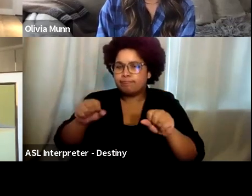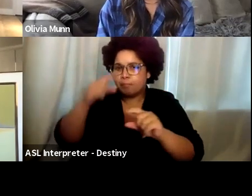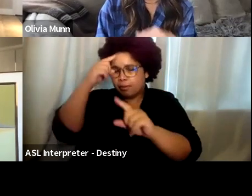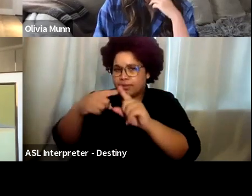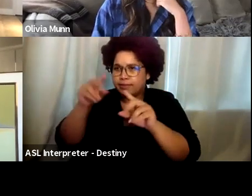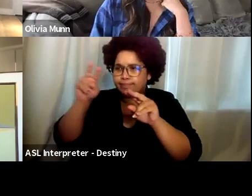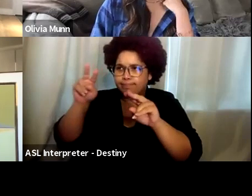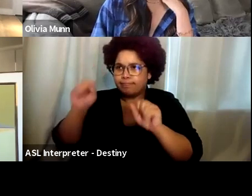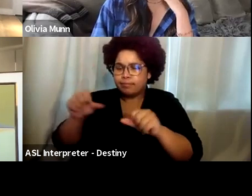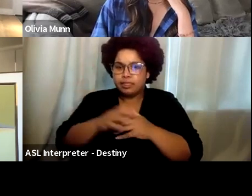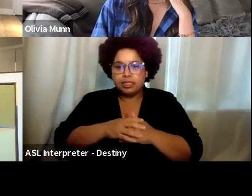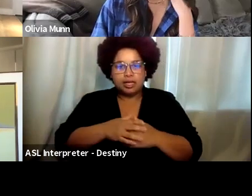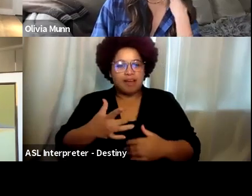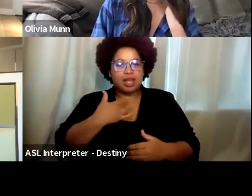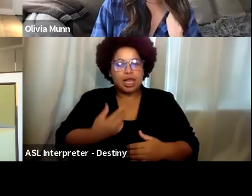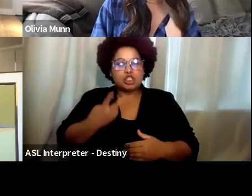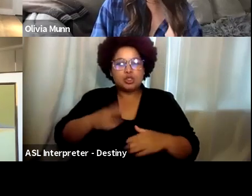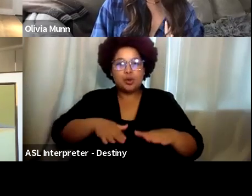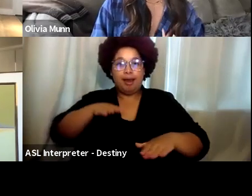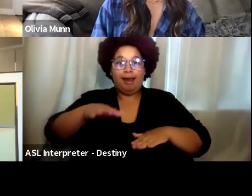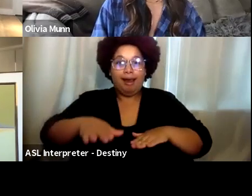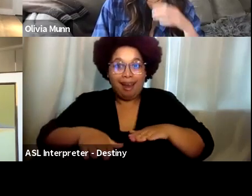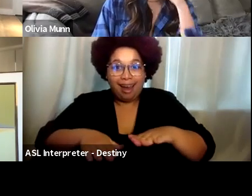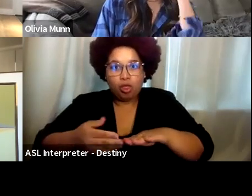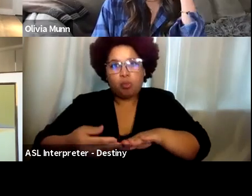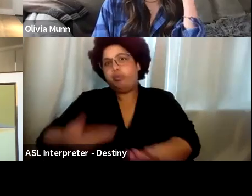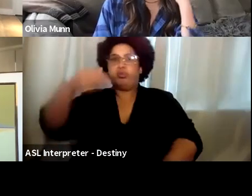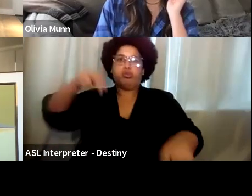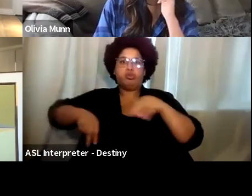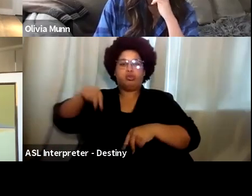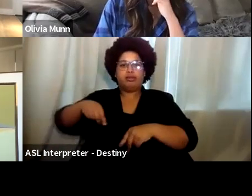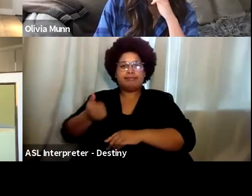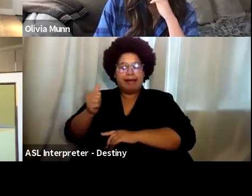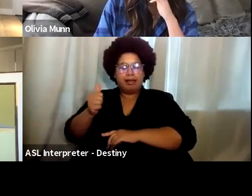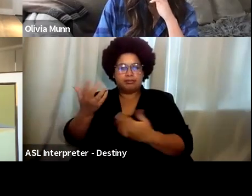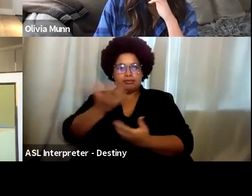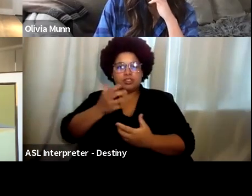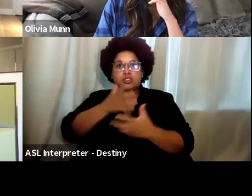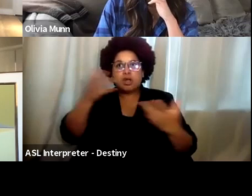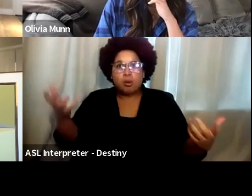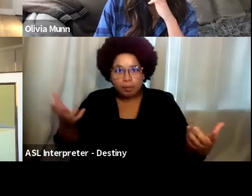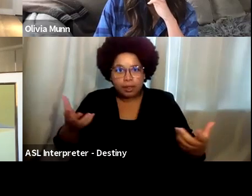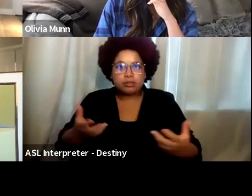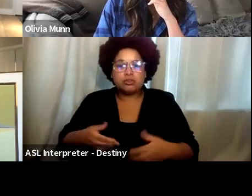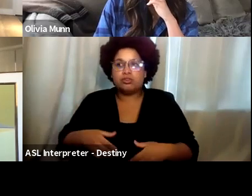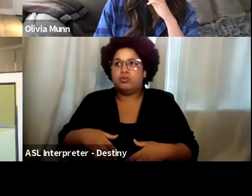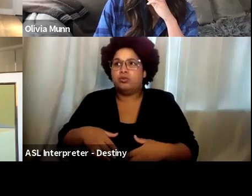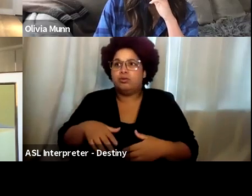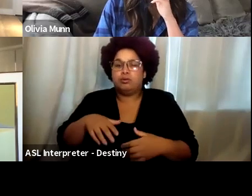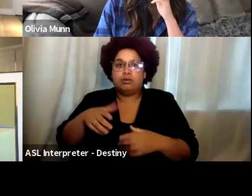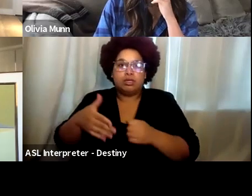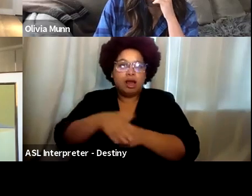sometimes feel like it's two steps forward and then 10 steps back, because there's just so much to cover. And Juju, to your point,